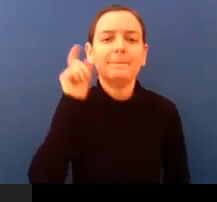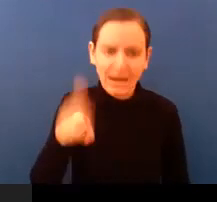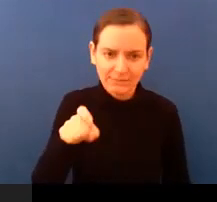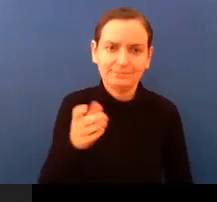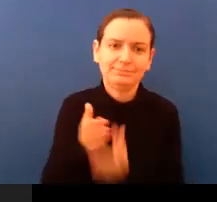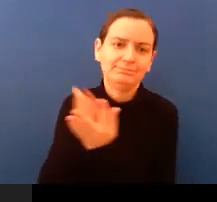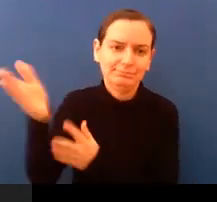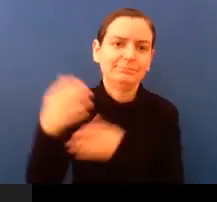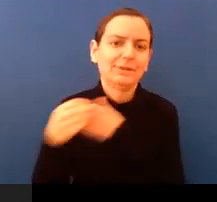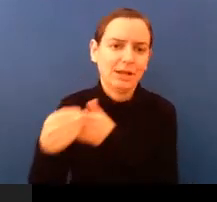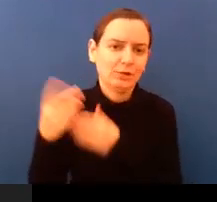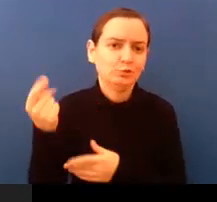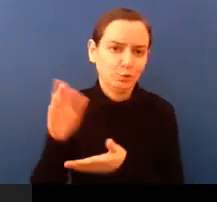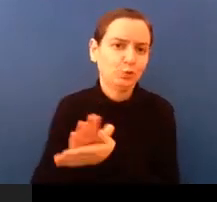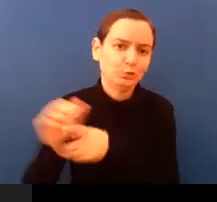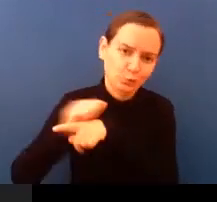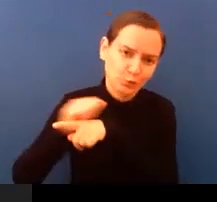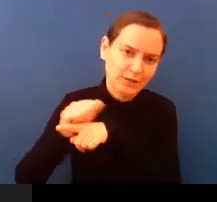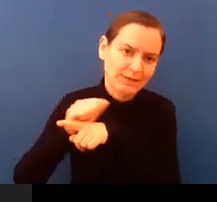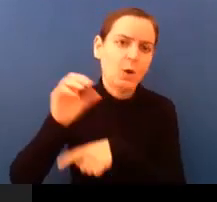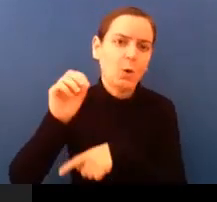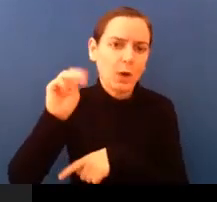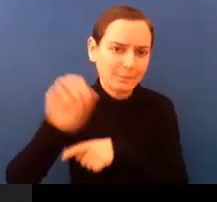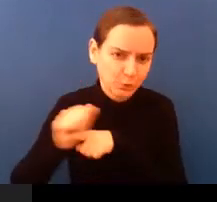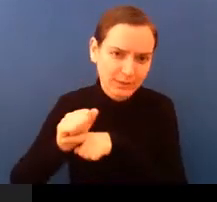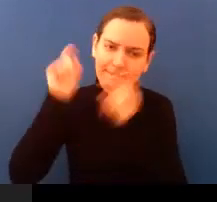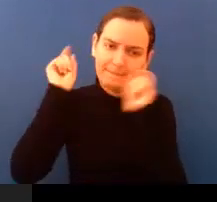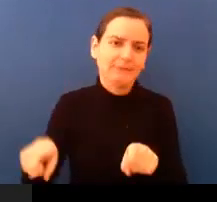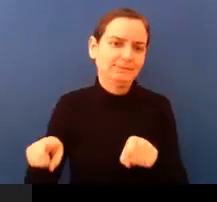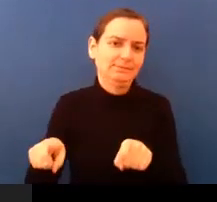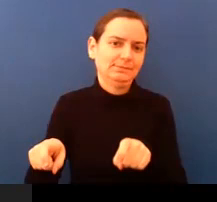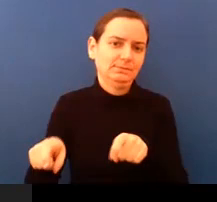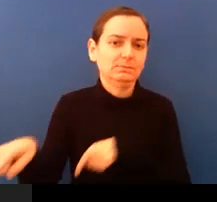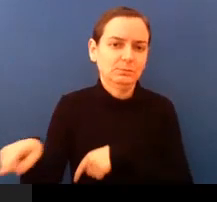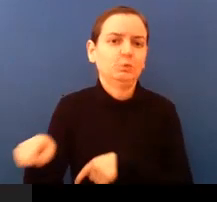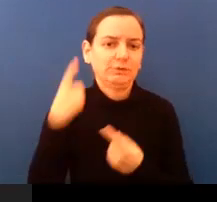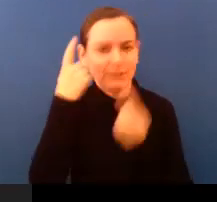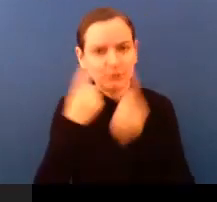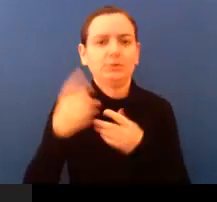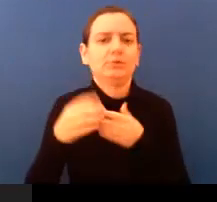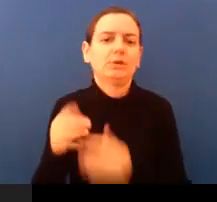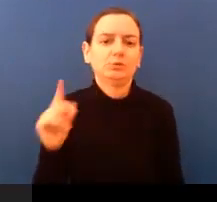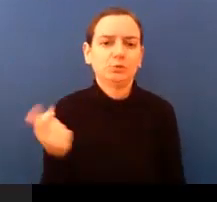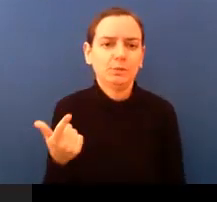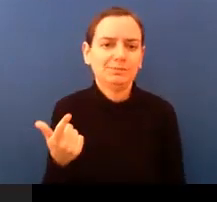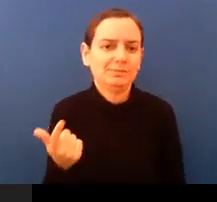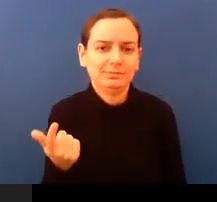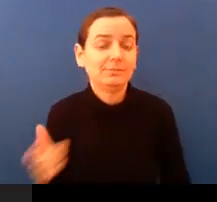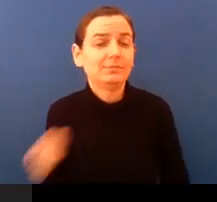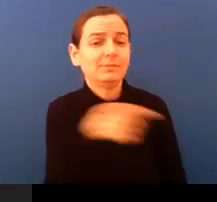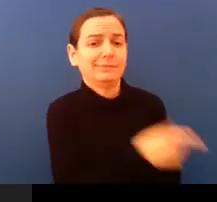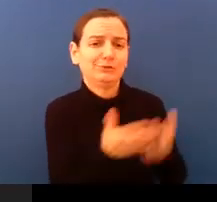there's a cost involved with the service dog organization, which is different than the vision guide